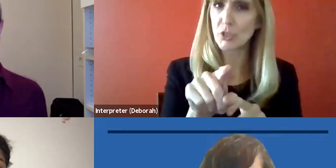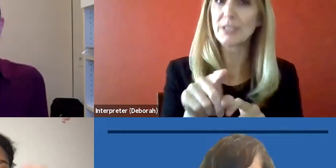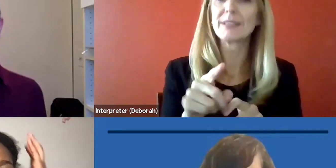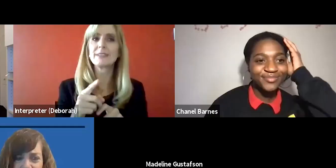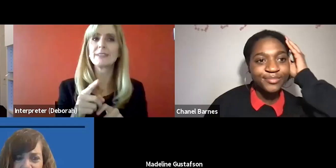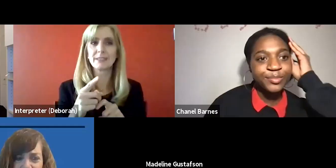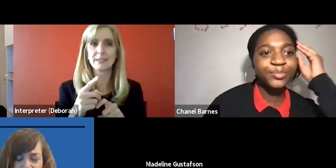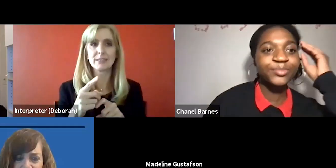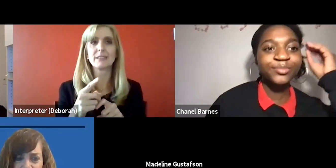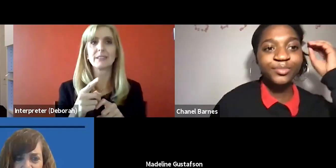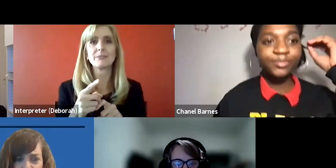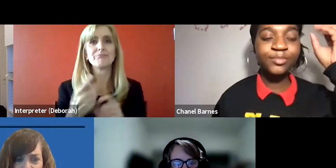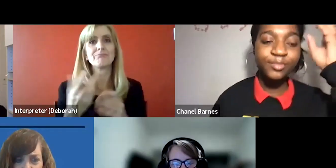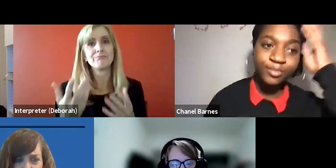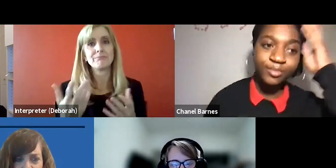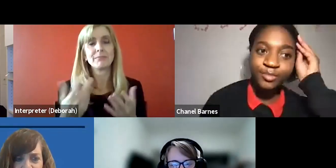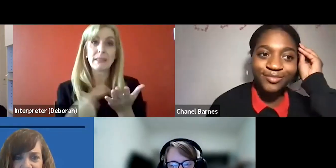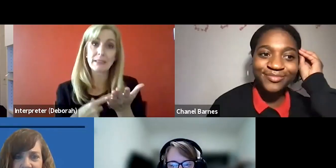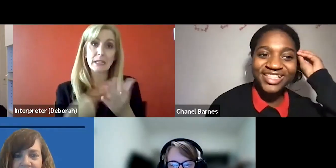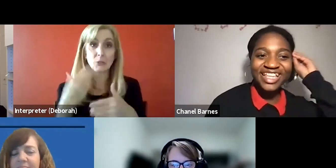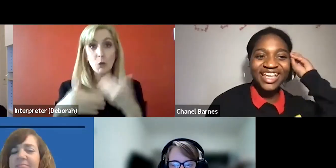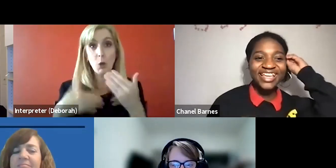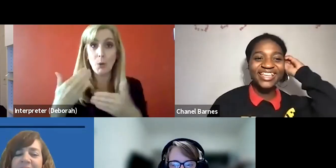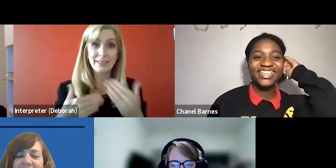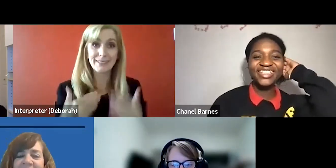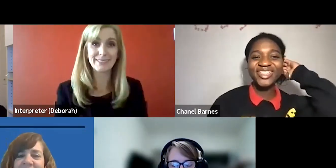the discussion going.